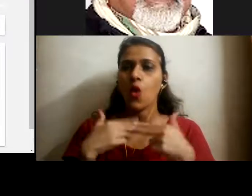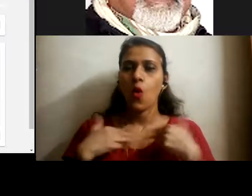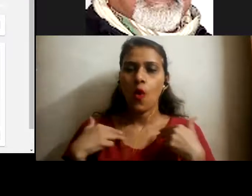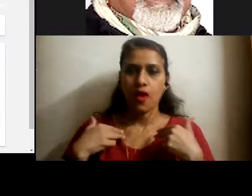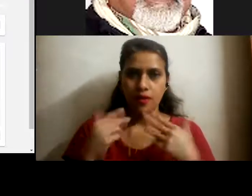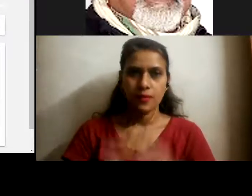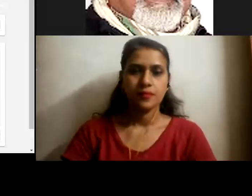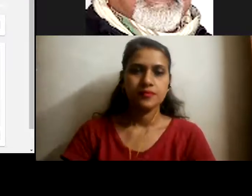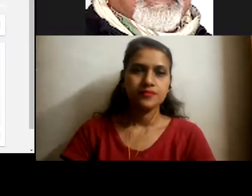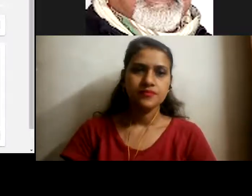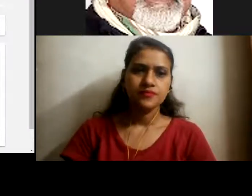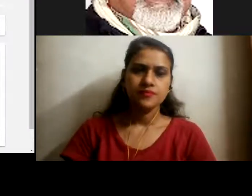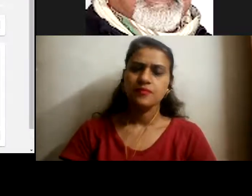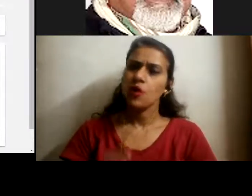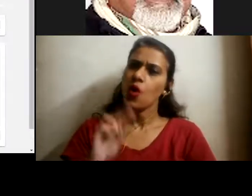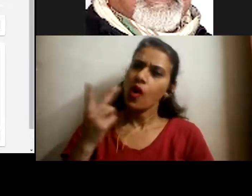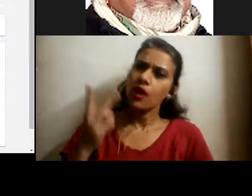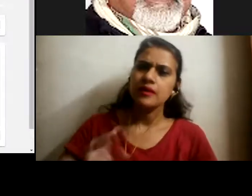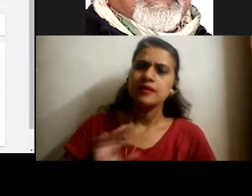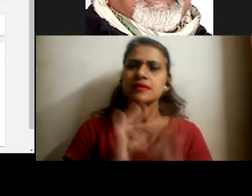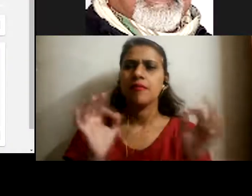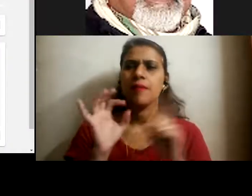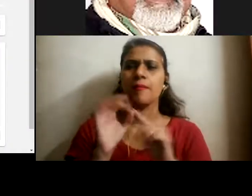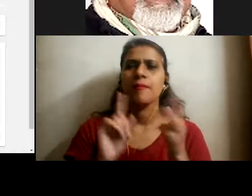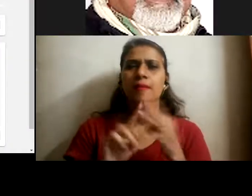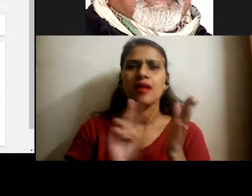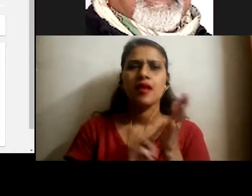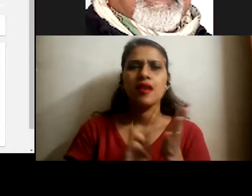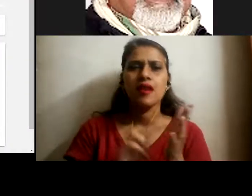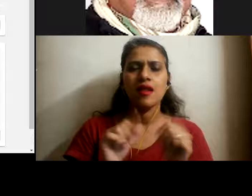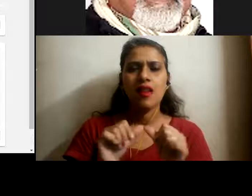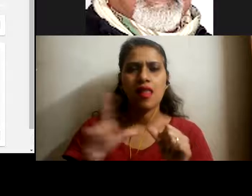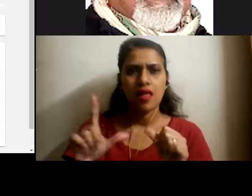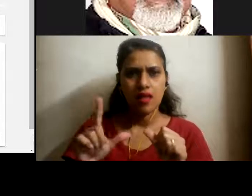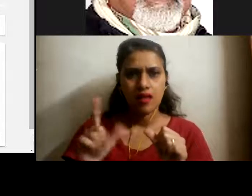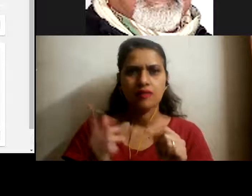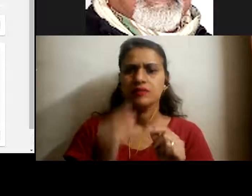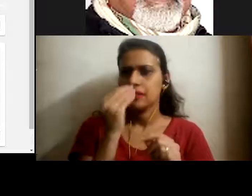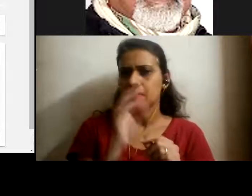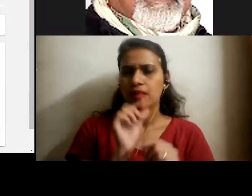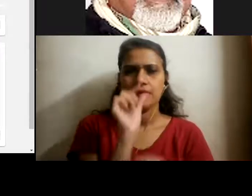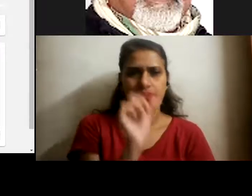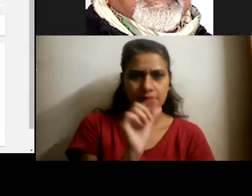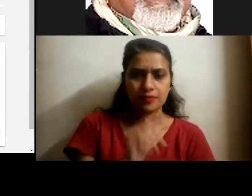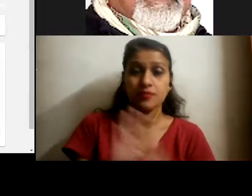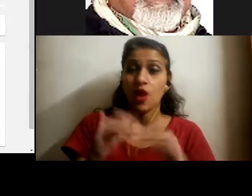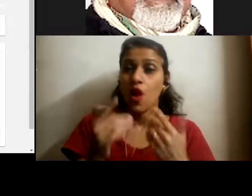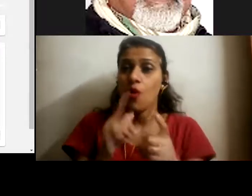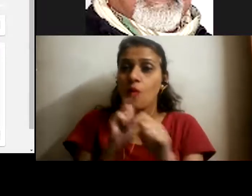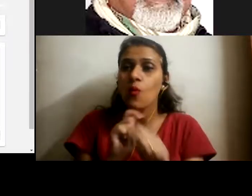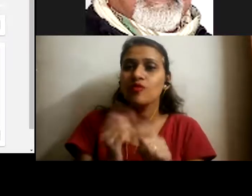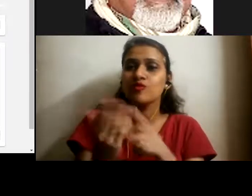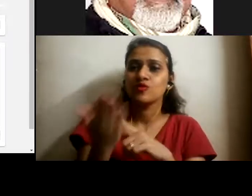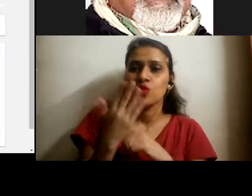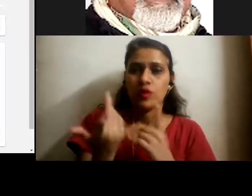one should keep in mind to use this legal database very often so that you will get to know what and how it works. So